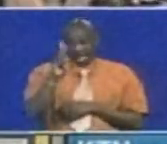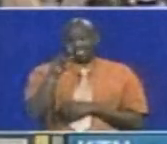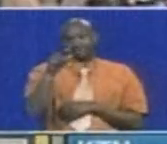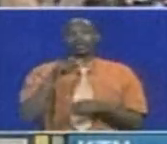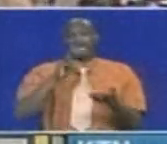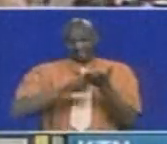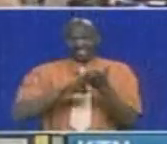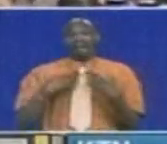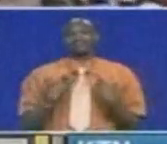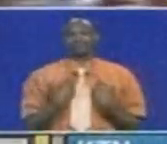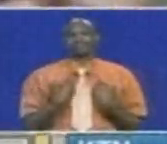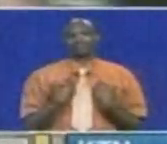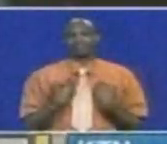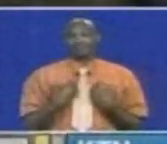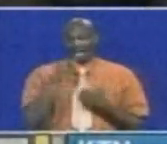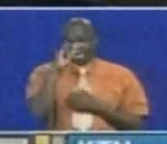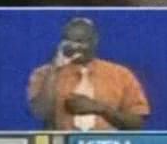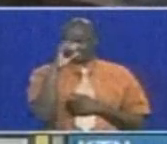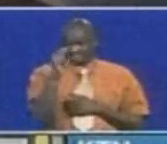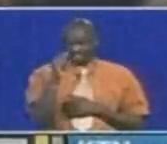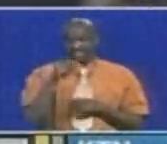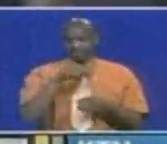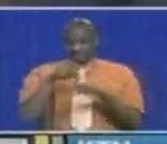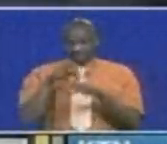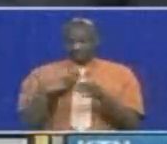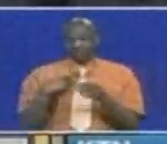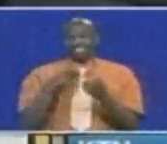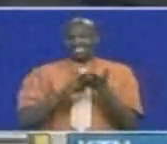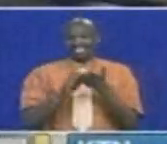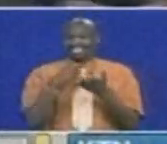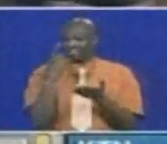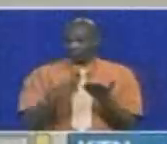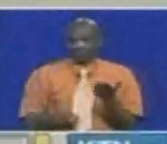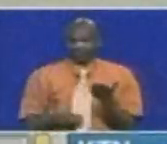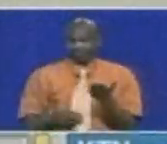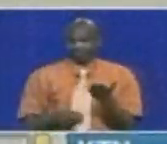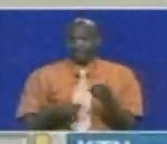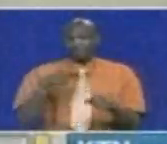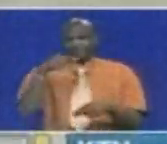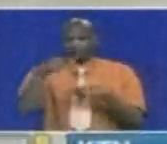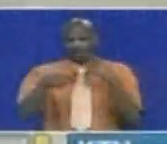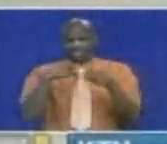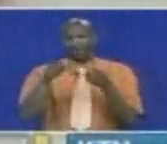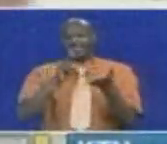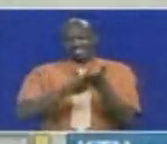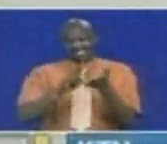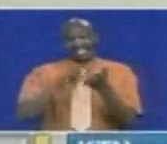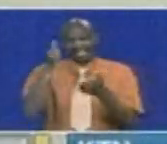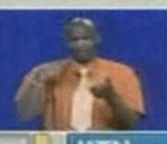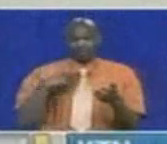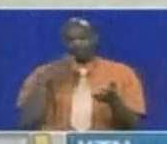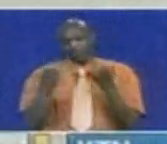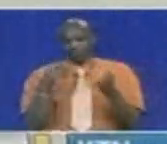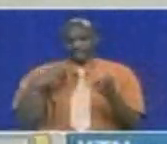register. ICT Principal Secretary Joseph Tiampati has intimated that the process of registering Kenyans afresh will cost around